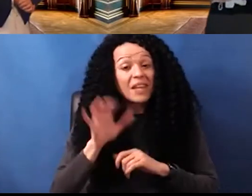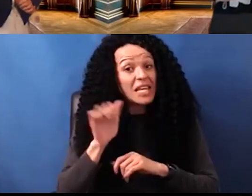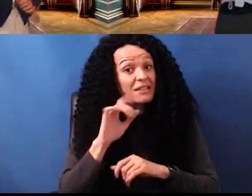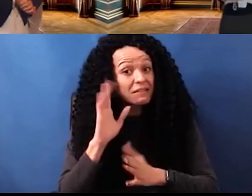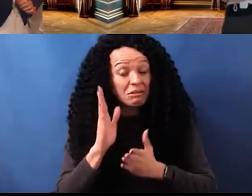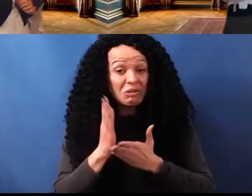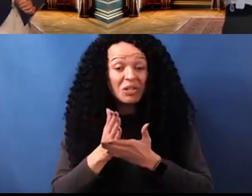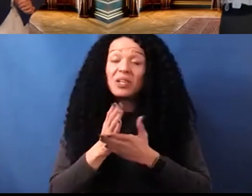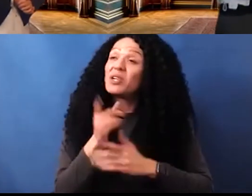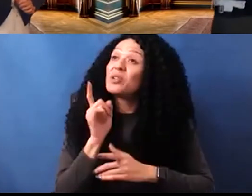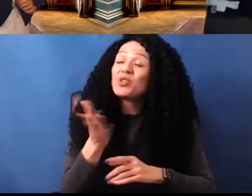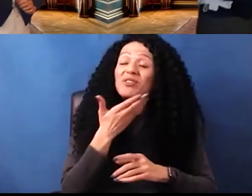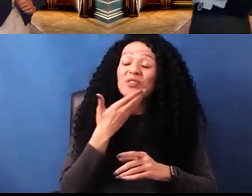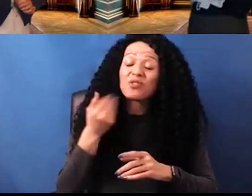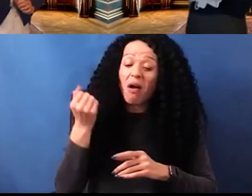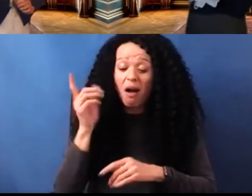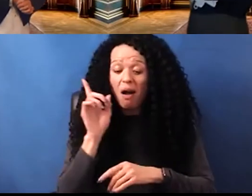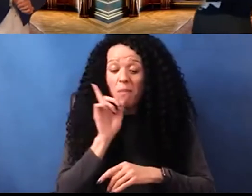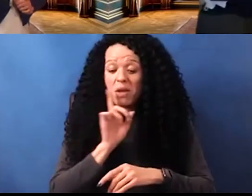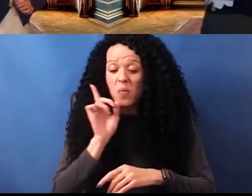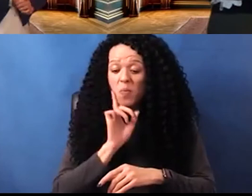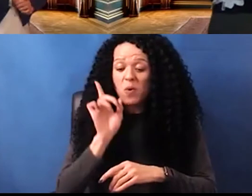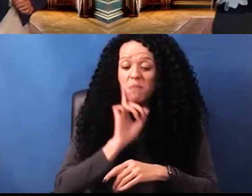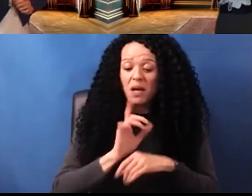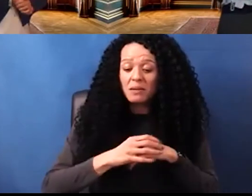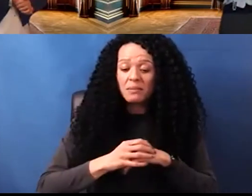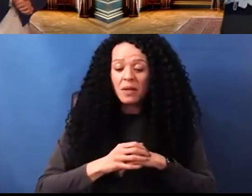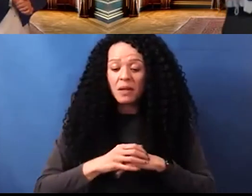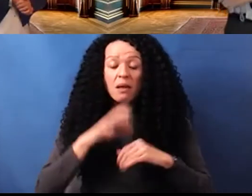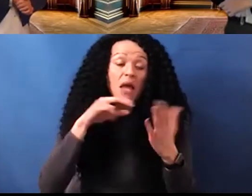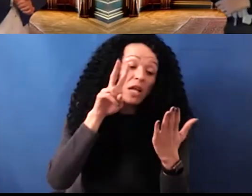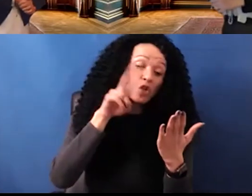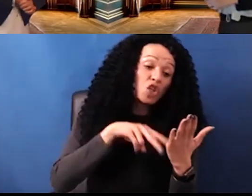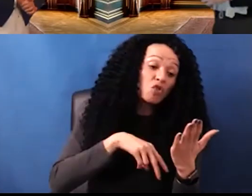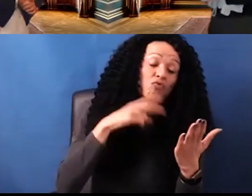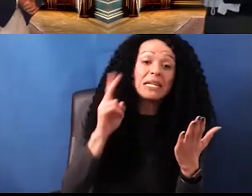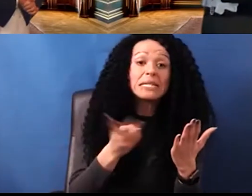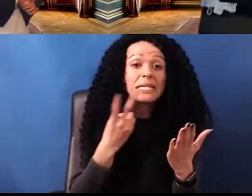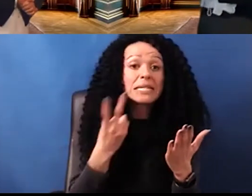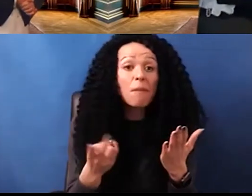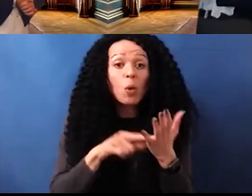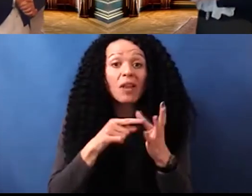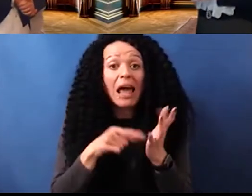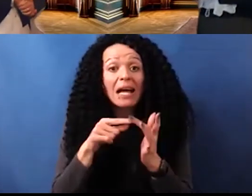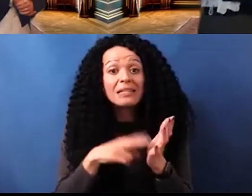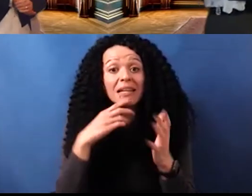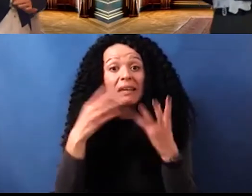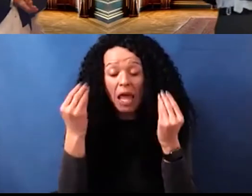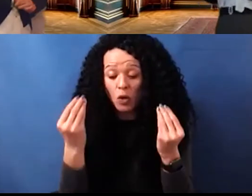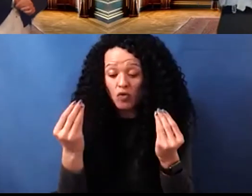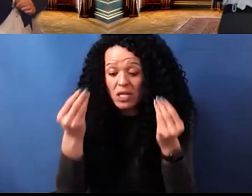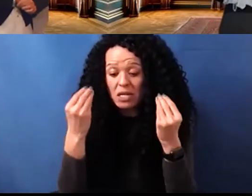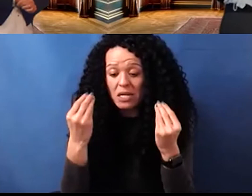suppose. Yes, indeed, she's a charming woman, and she reads both Latin